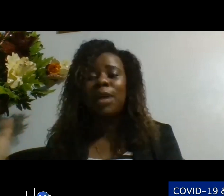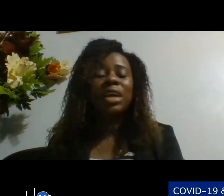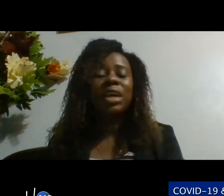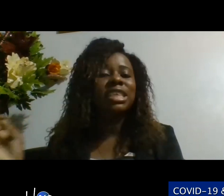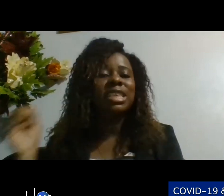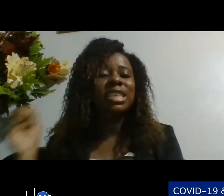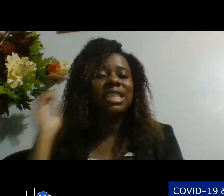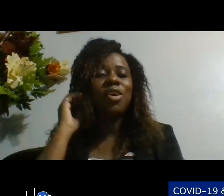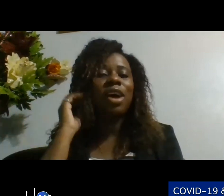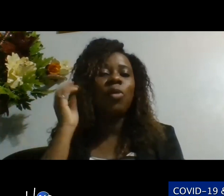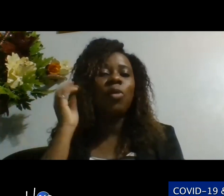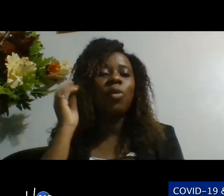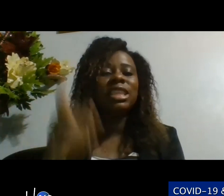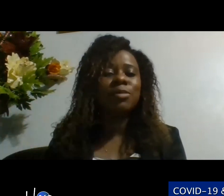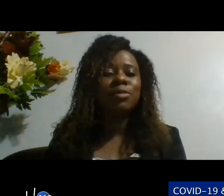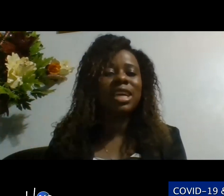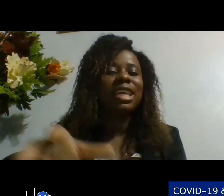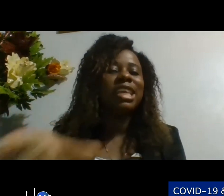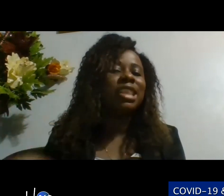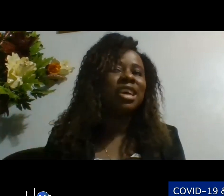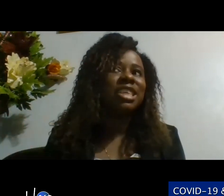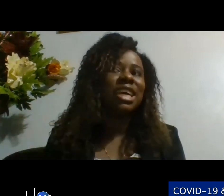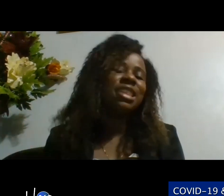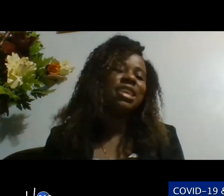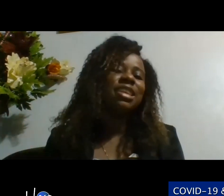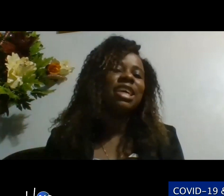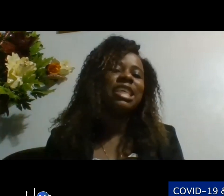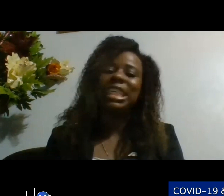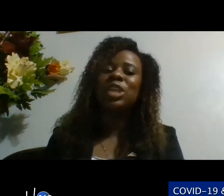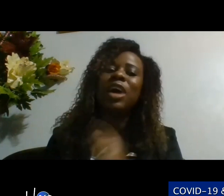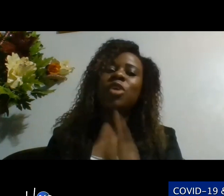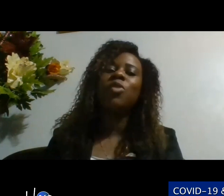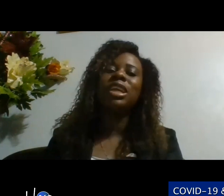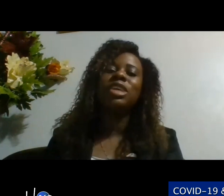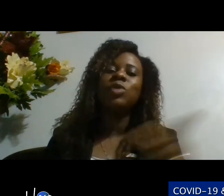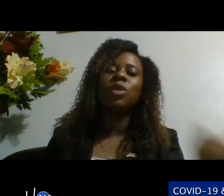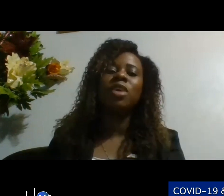Some persons, they say, oh, I want this milk, and then they touch that thing, and then they say, no,